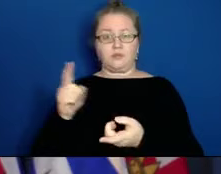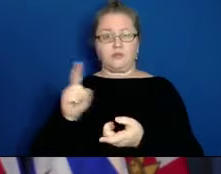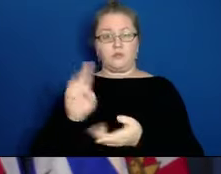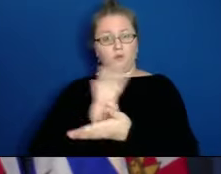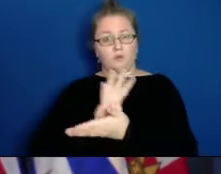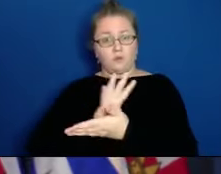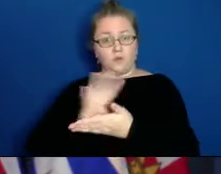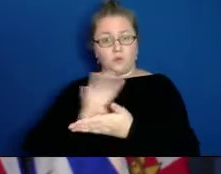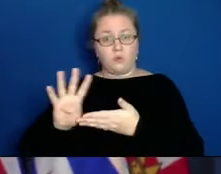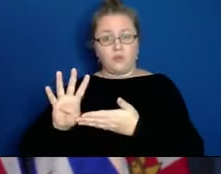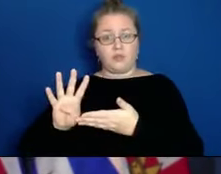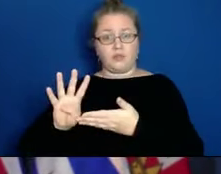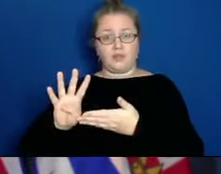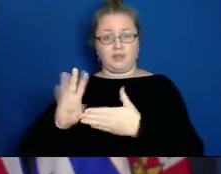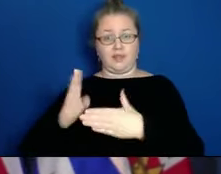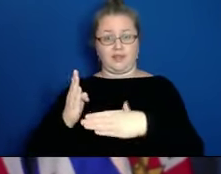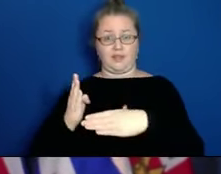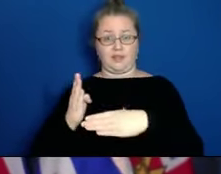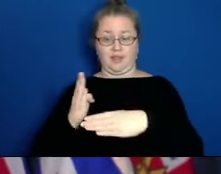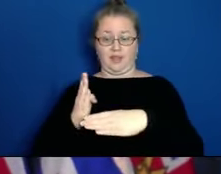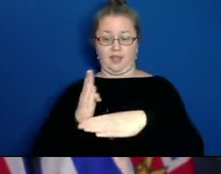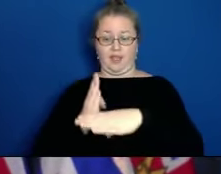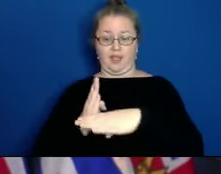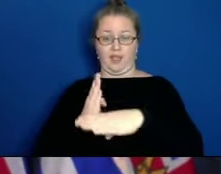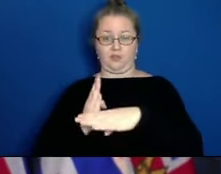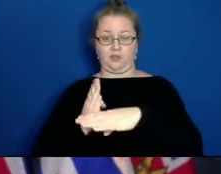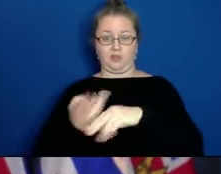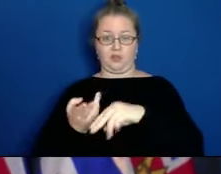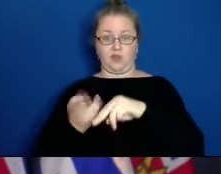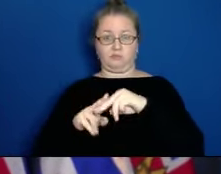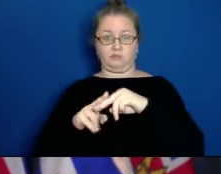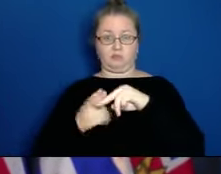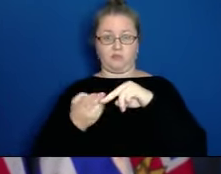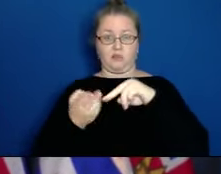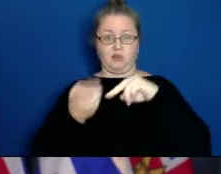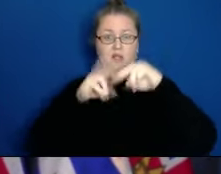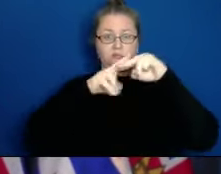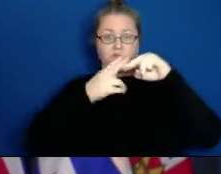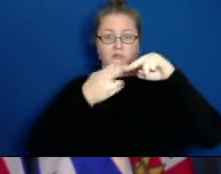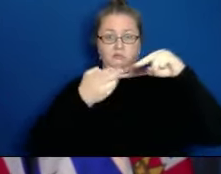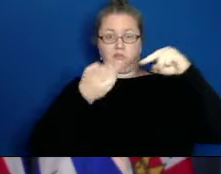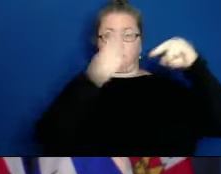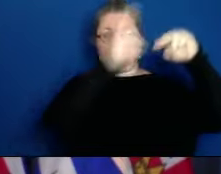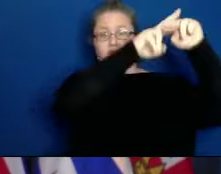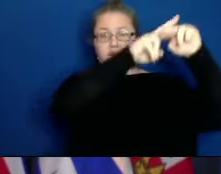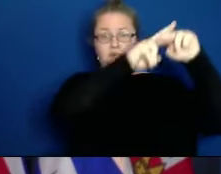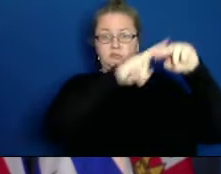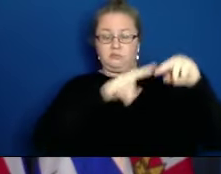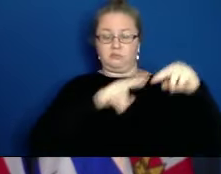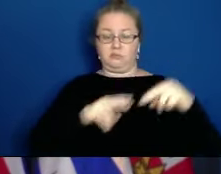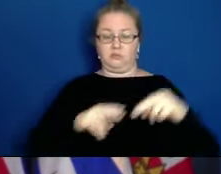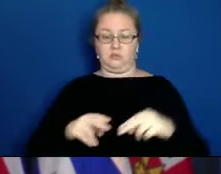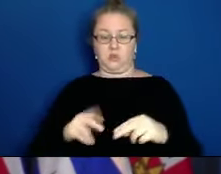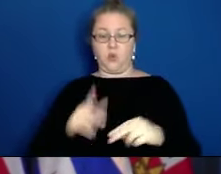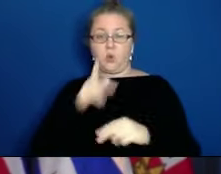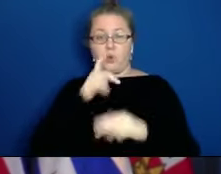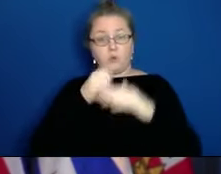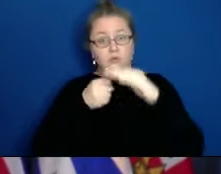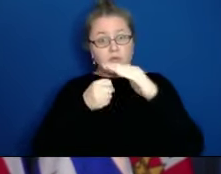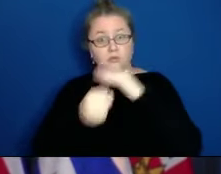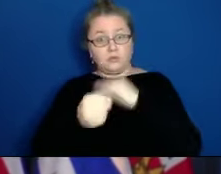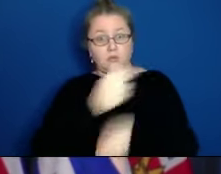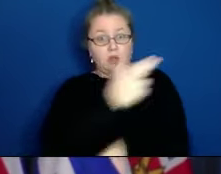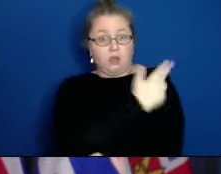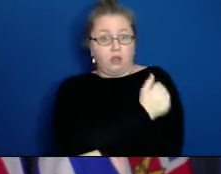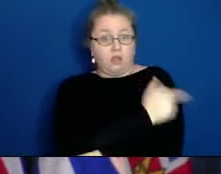7-day average of case counts has increased 4 times, the fact that the number of people in hospital has increased over those 4-week